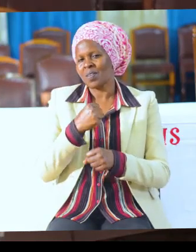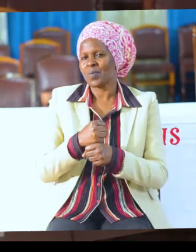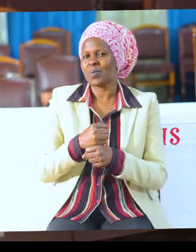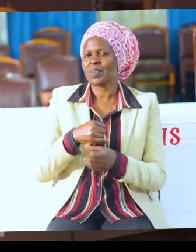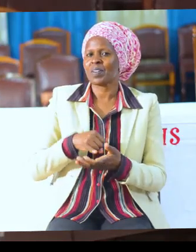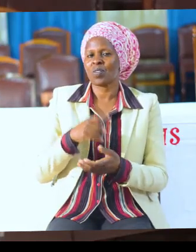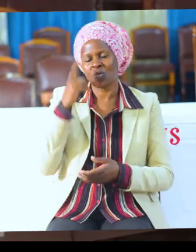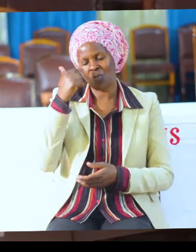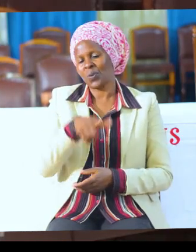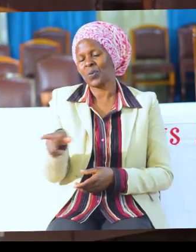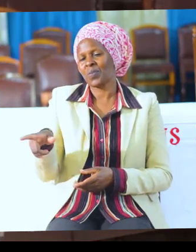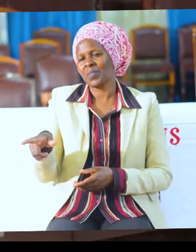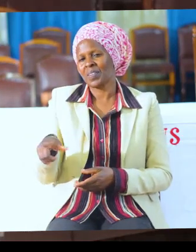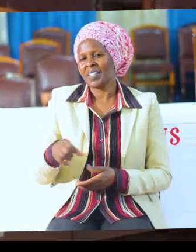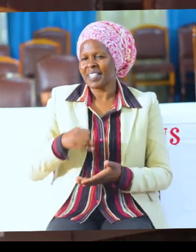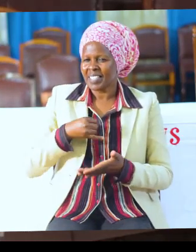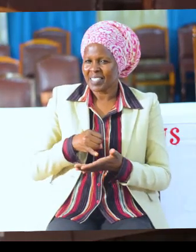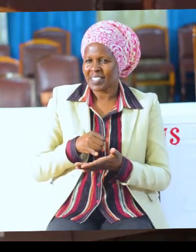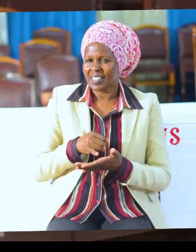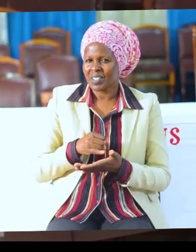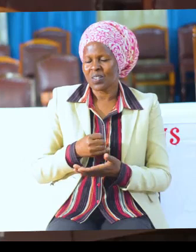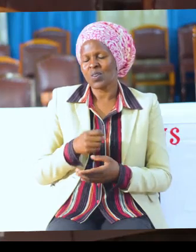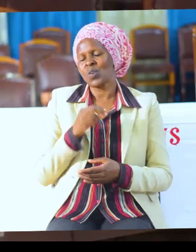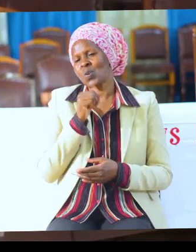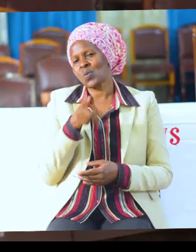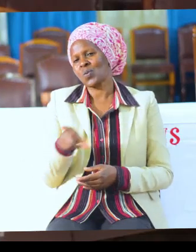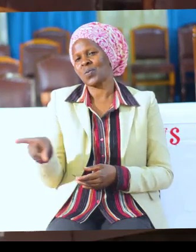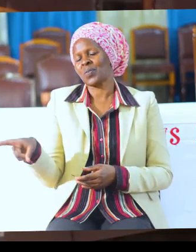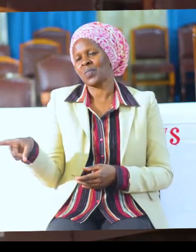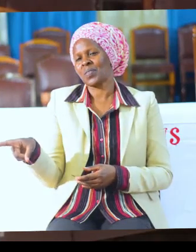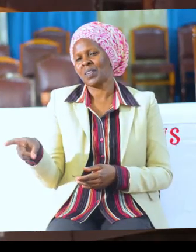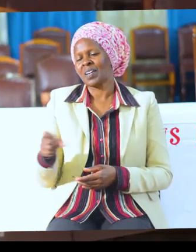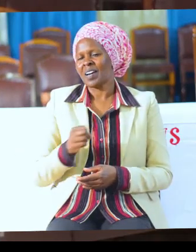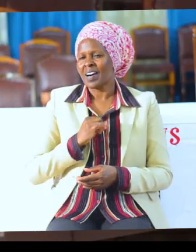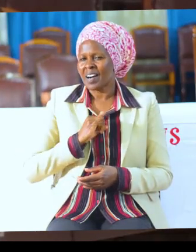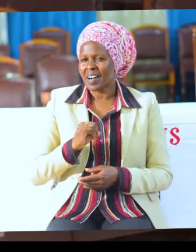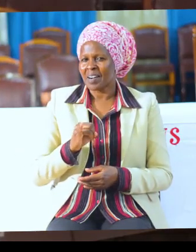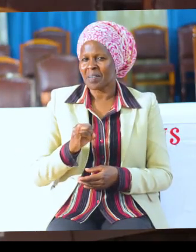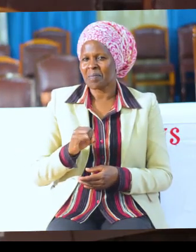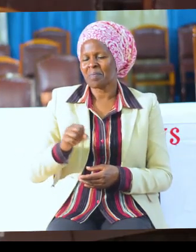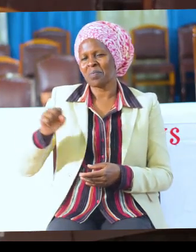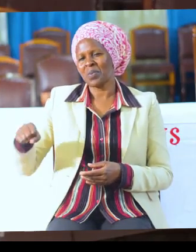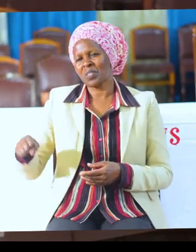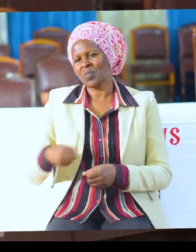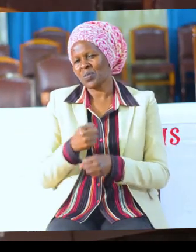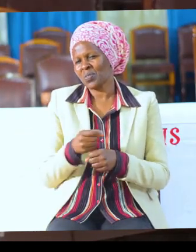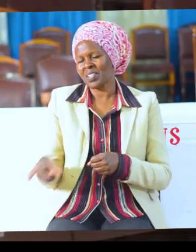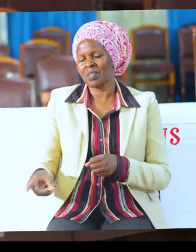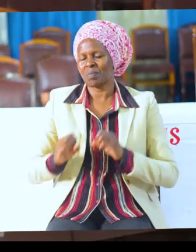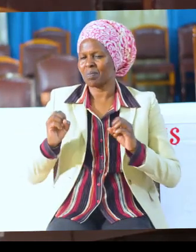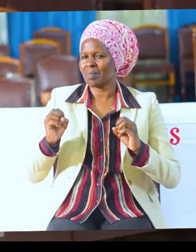it. Rather, you are saying, it is not I, because I am not capable of